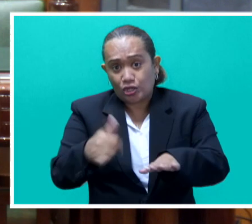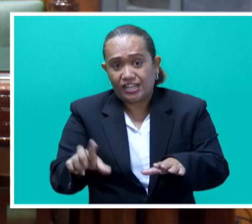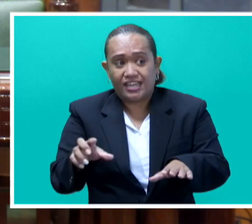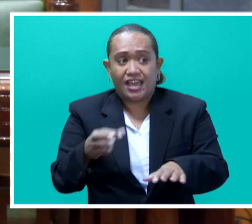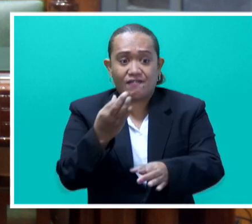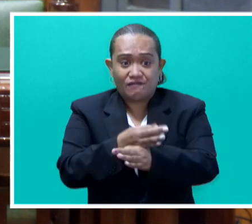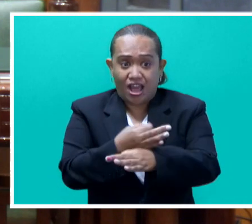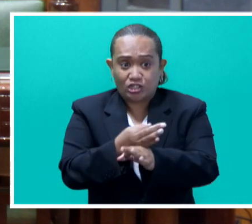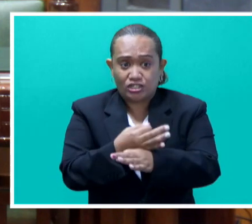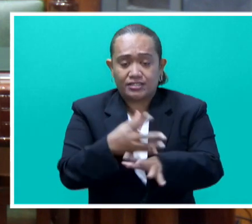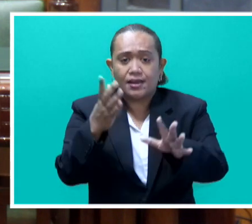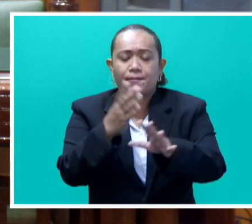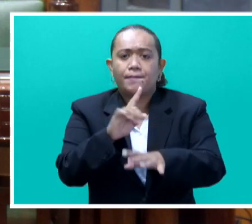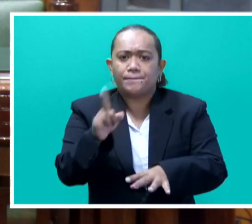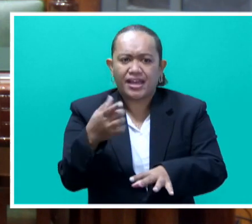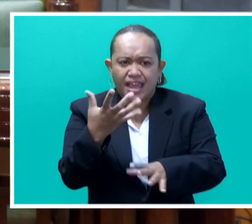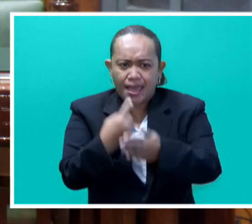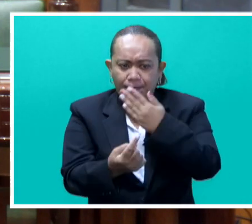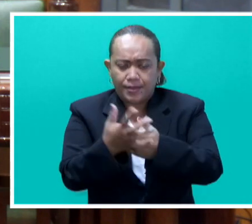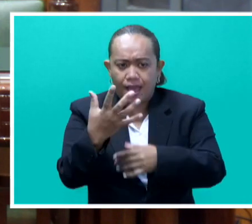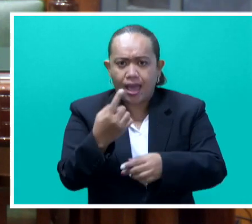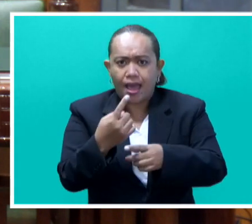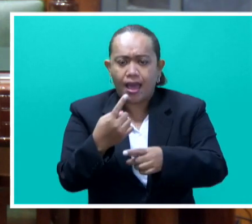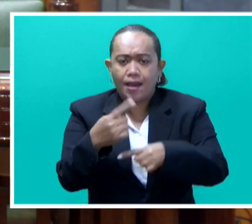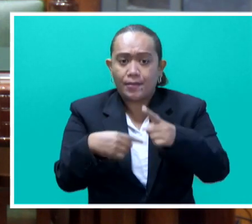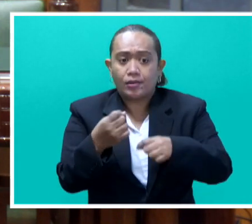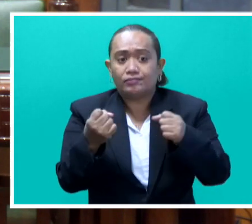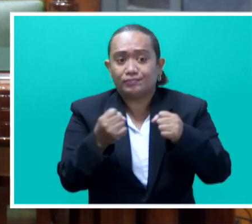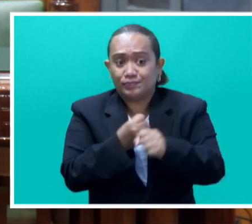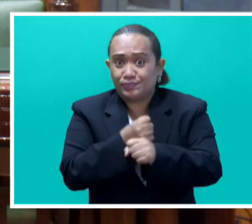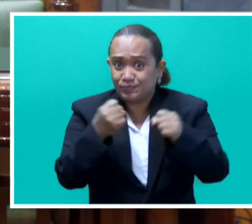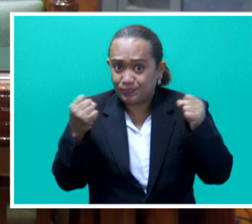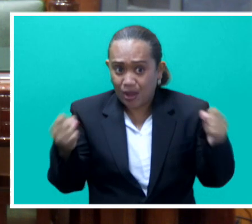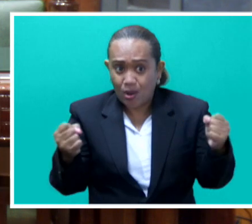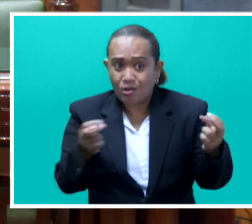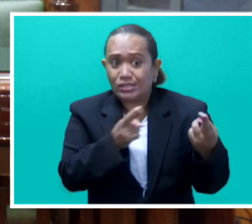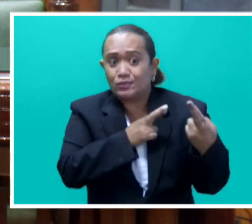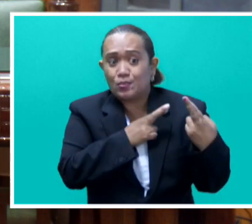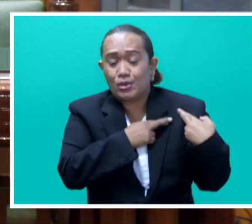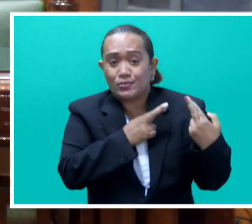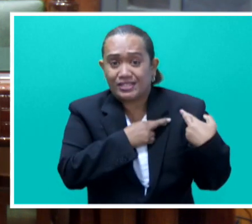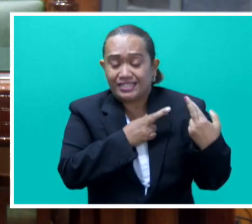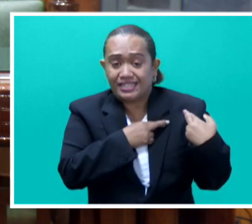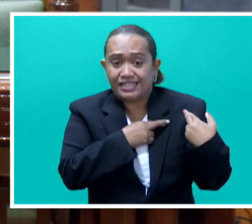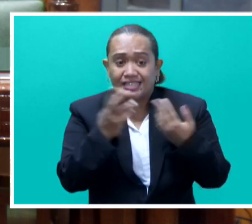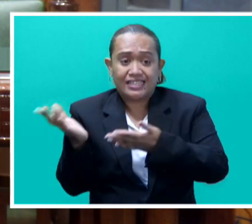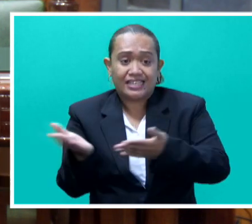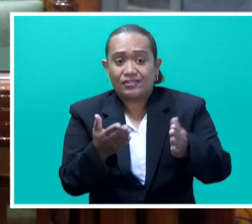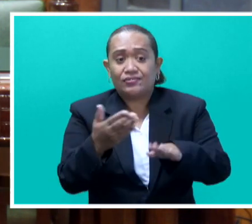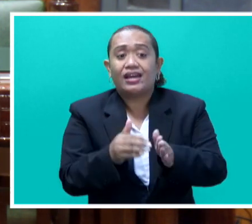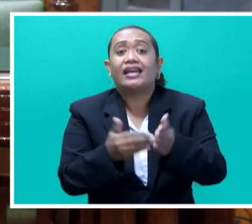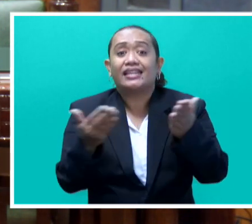devolution of powers of the rural local authorities in 2018, all responsibilities in the extended rural areas now